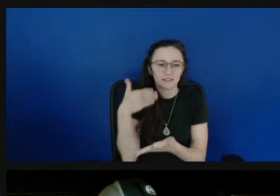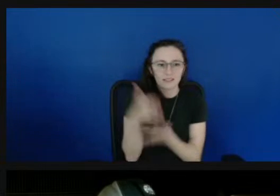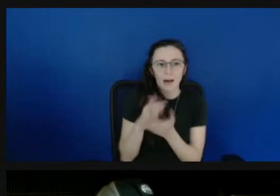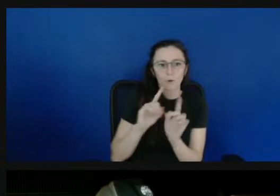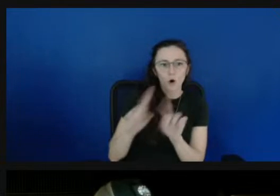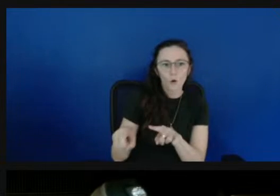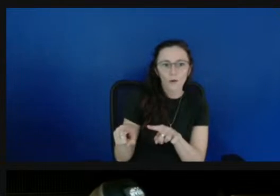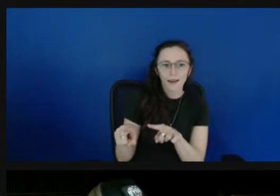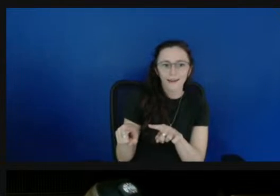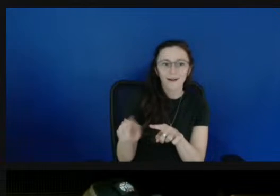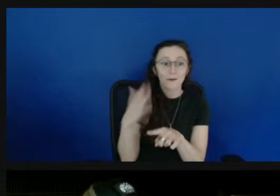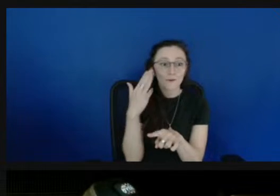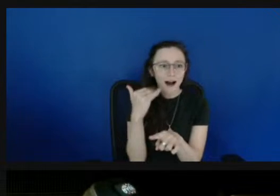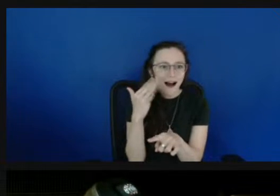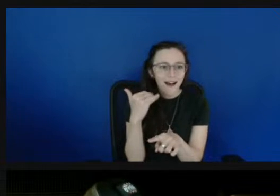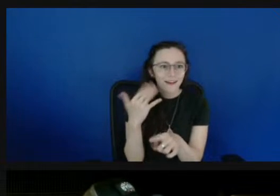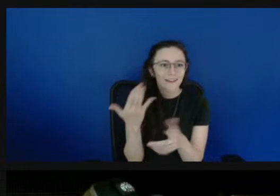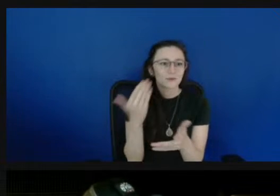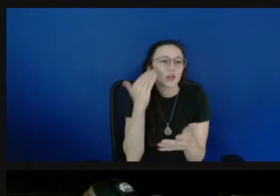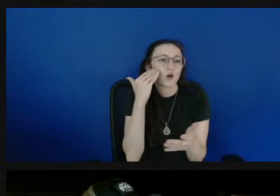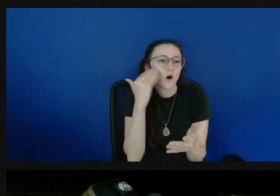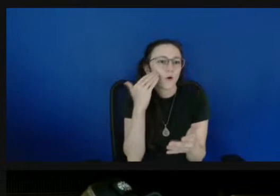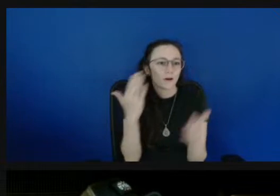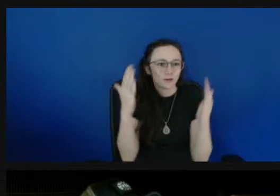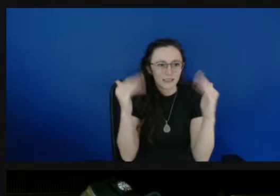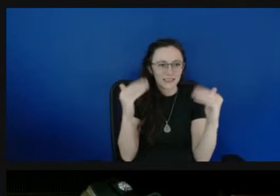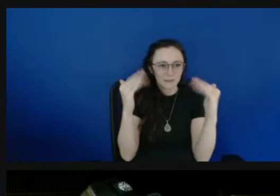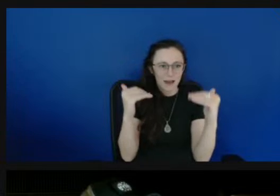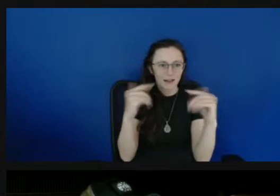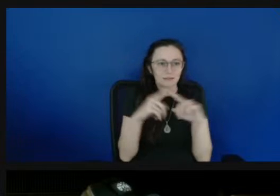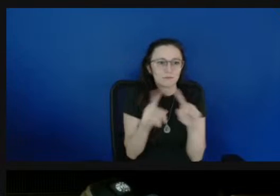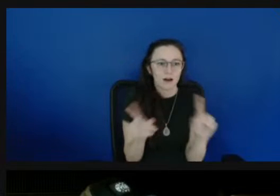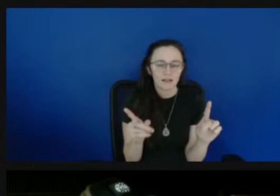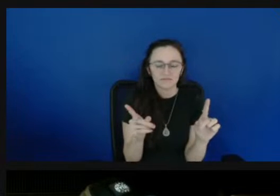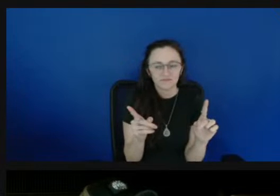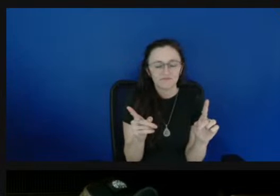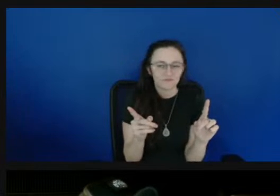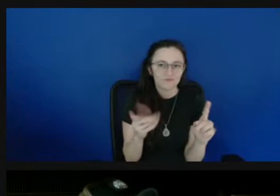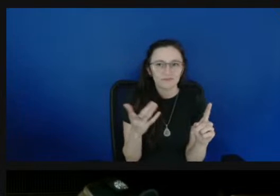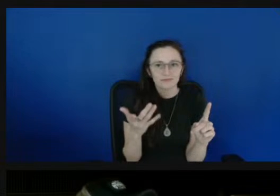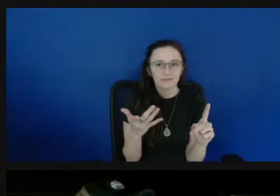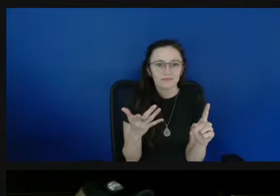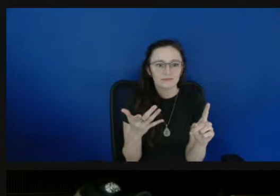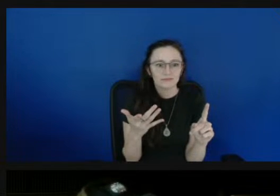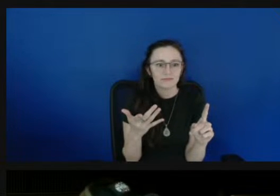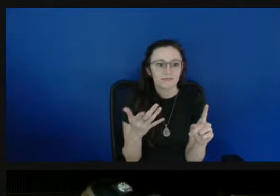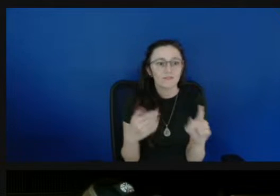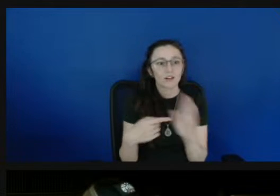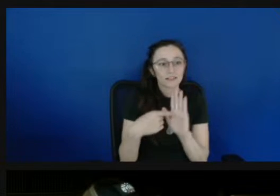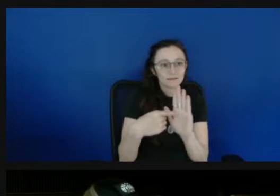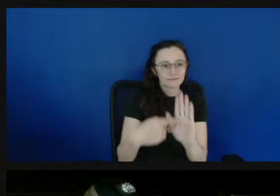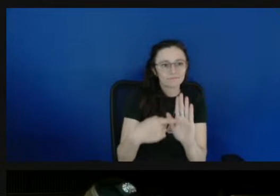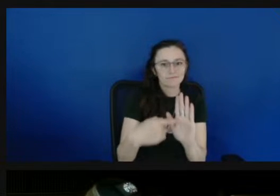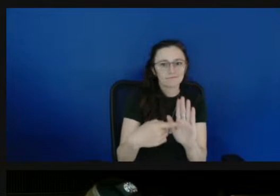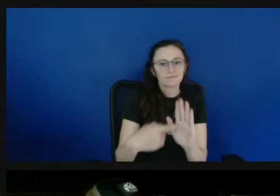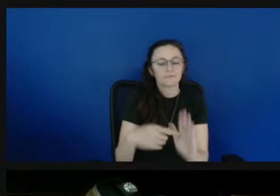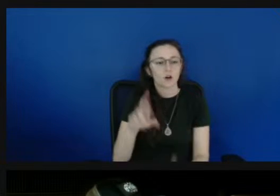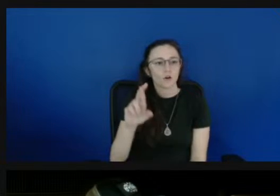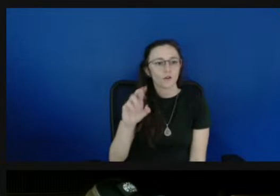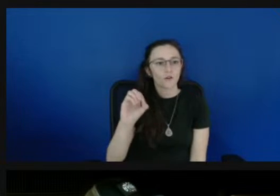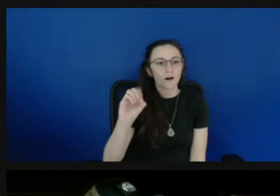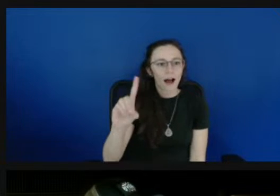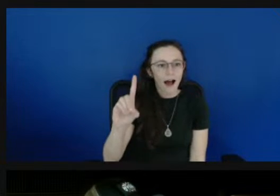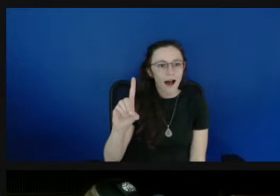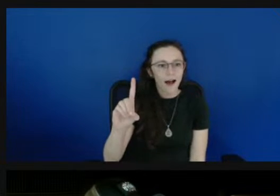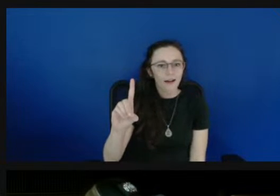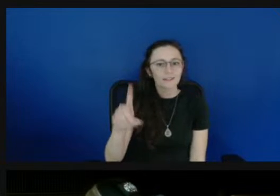kind of getting knowing what we would expect. But there was Rod, for instance, up in Leilani. He was continuing